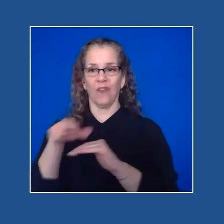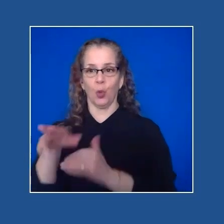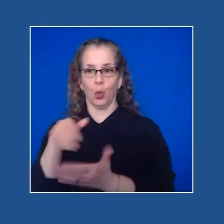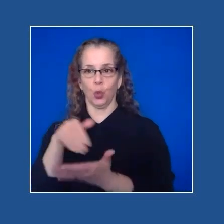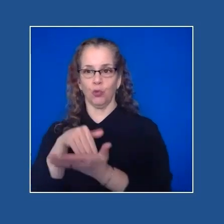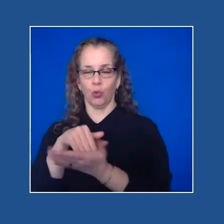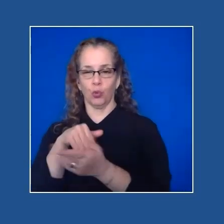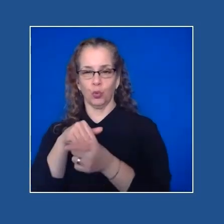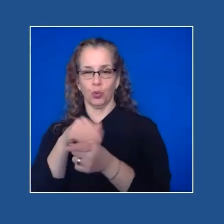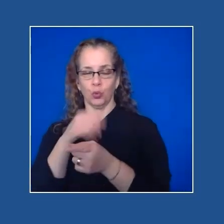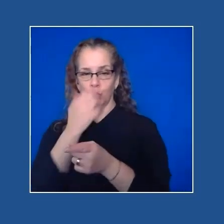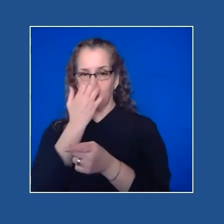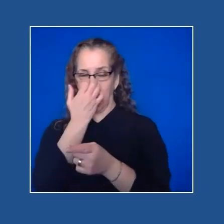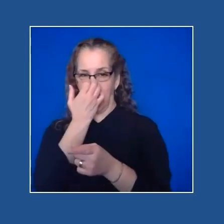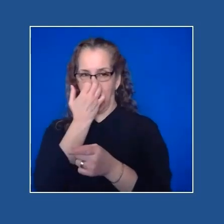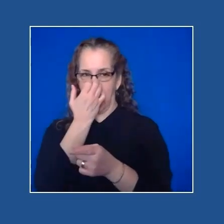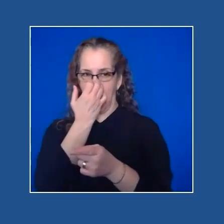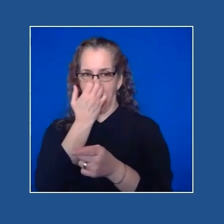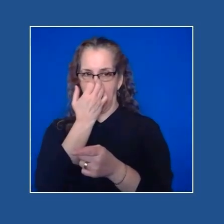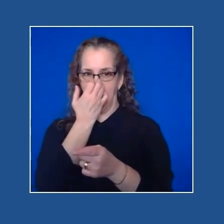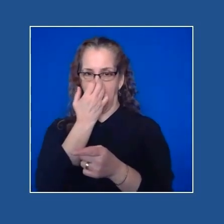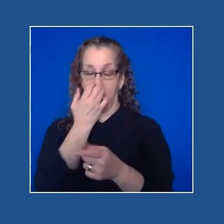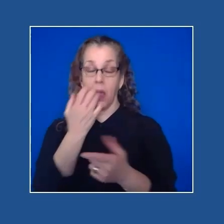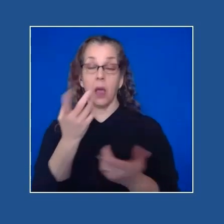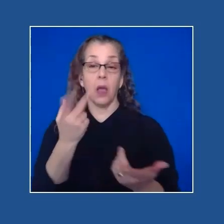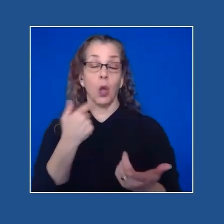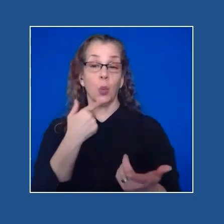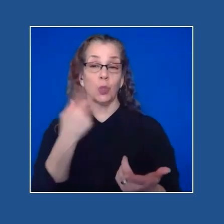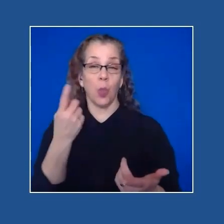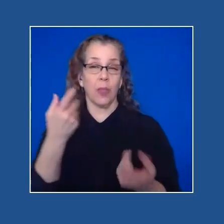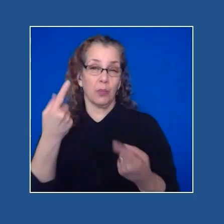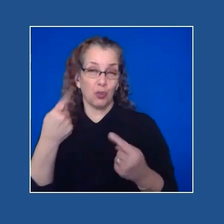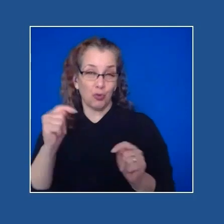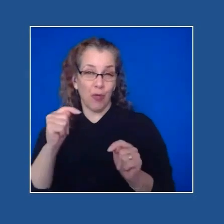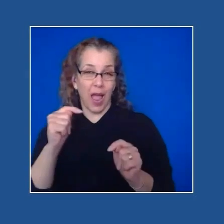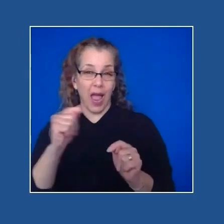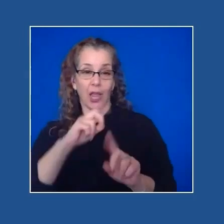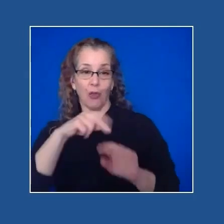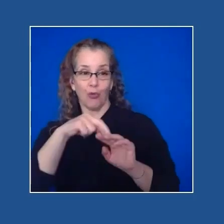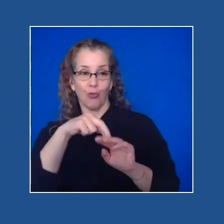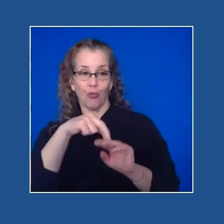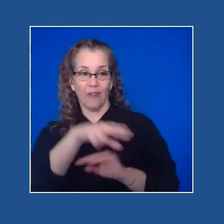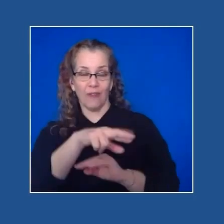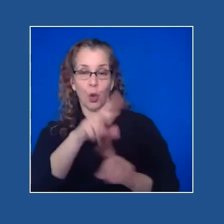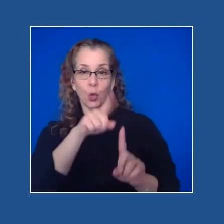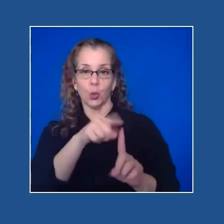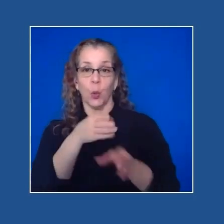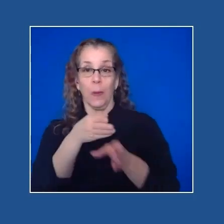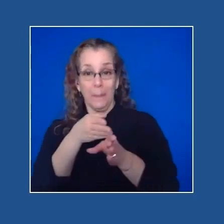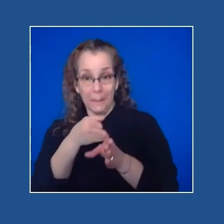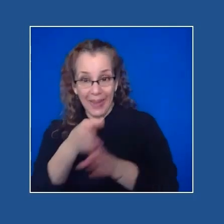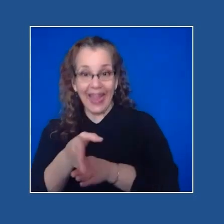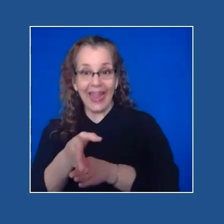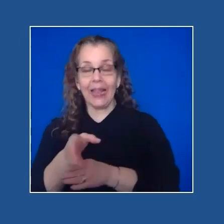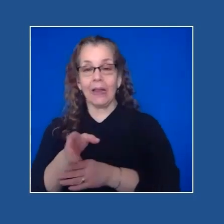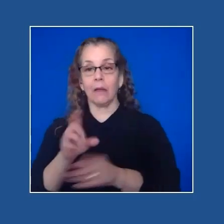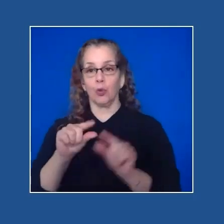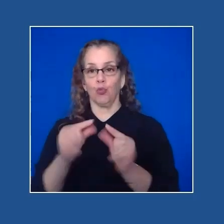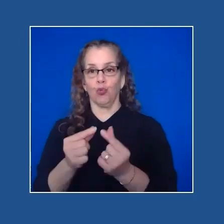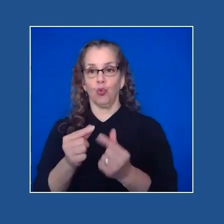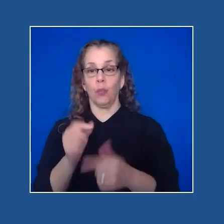try to refer to the main DBT skills group. And if folks decline that,